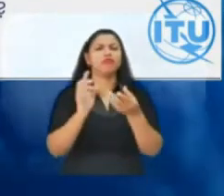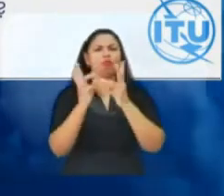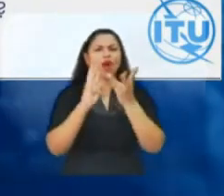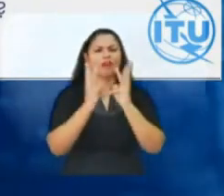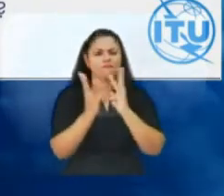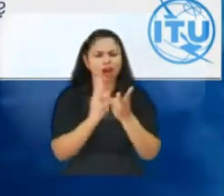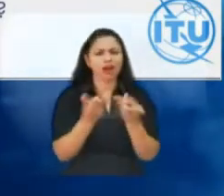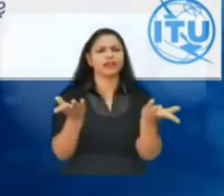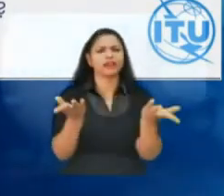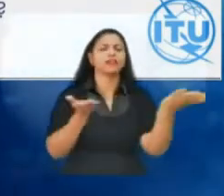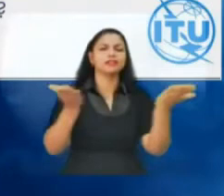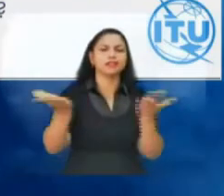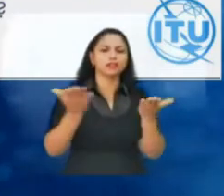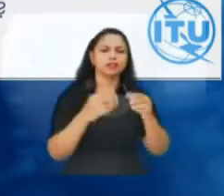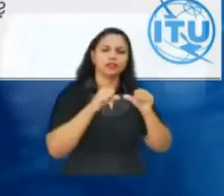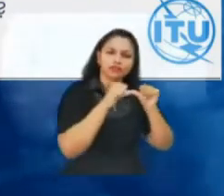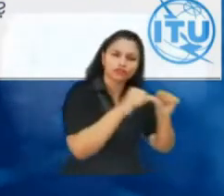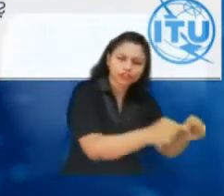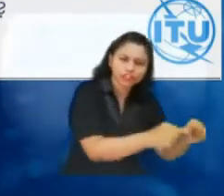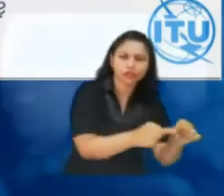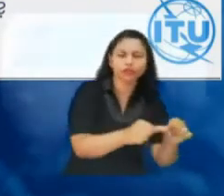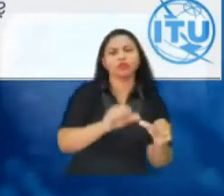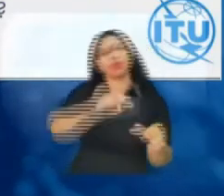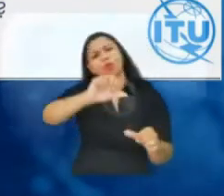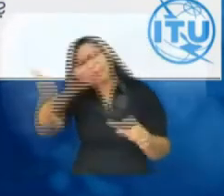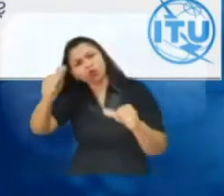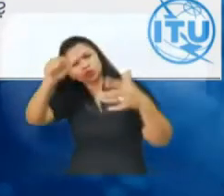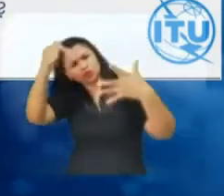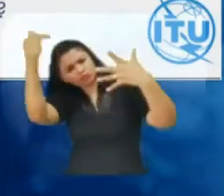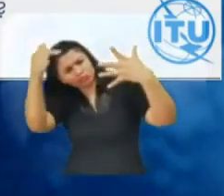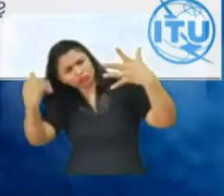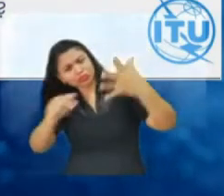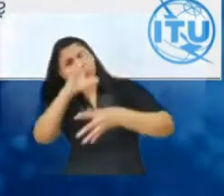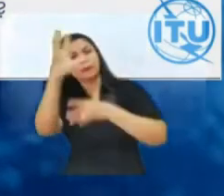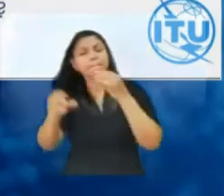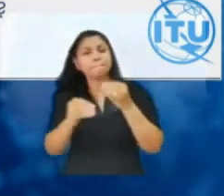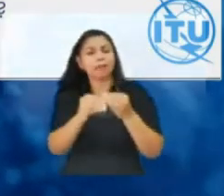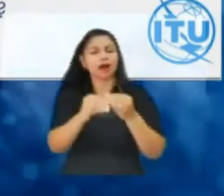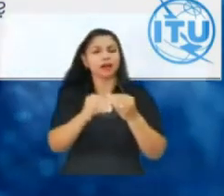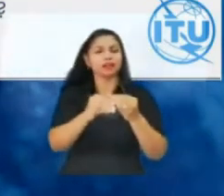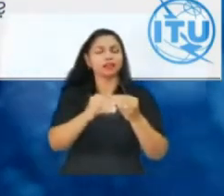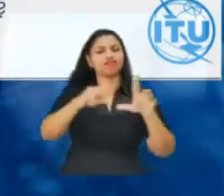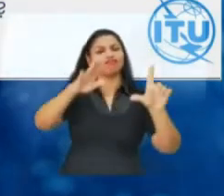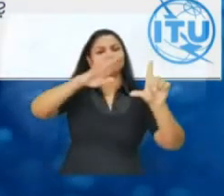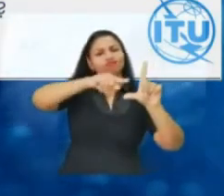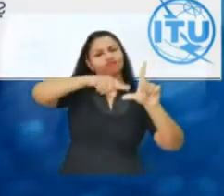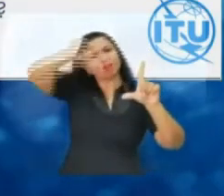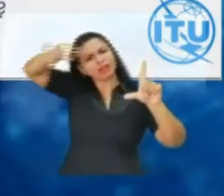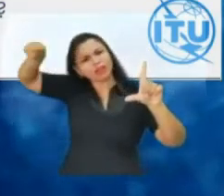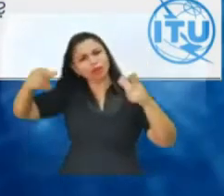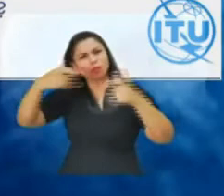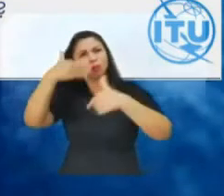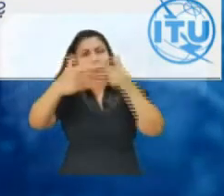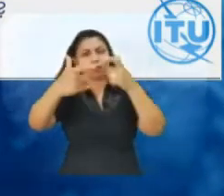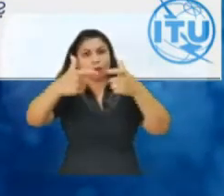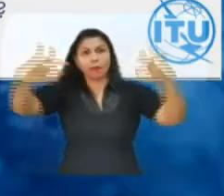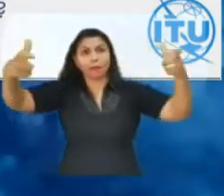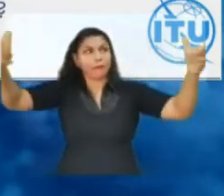fixed services, satellite services, non-geo, stationary services, the high altitude platform, among